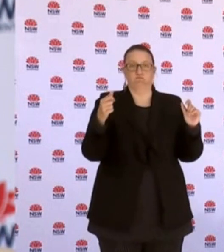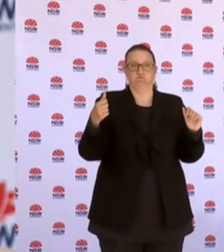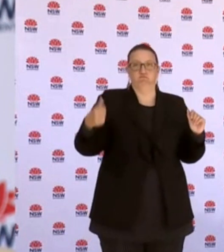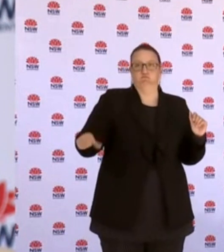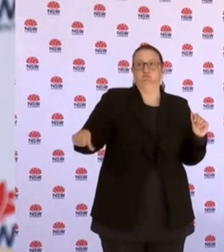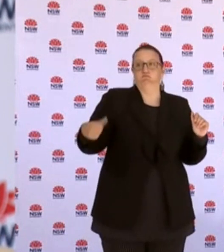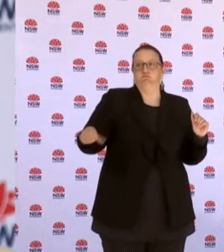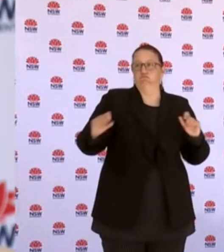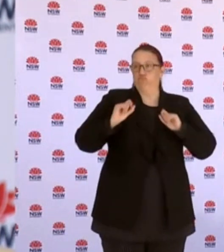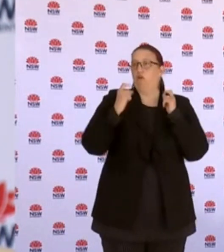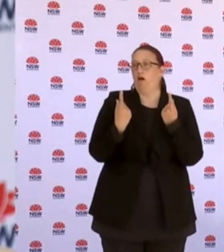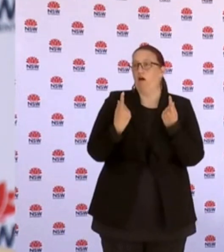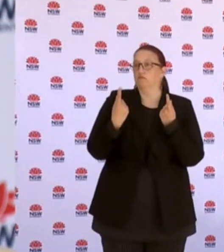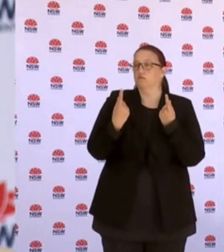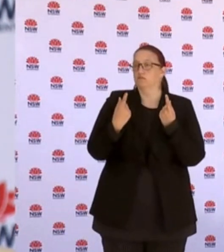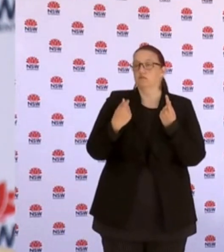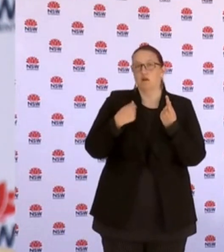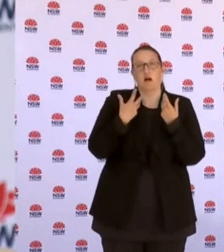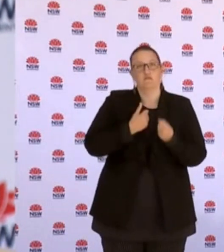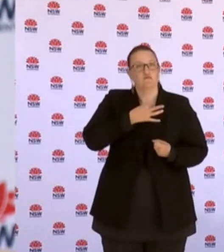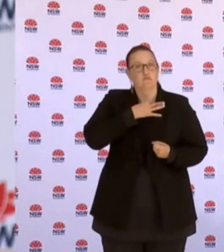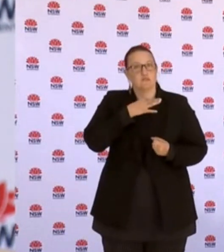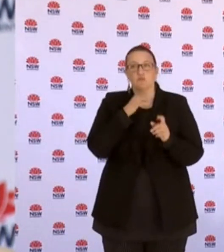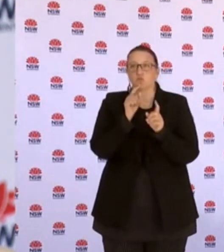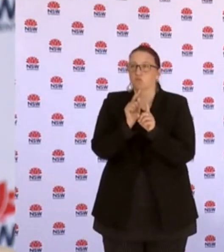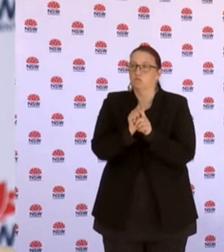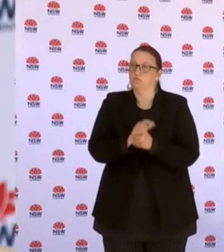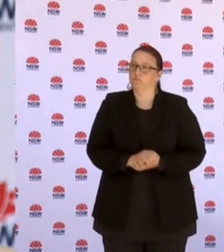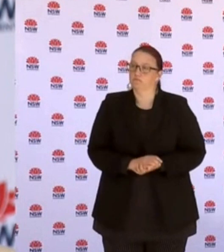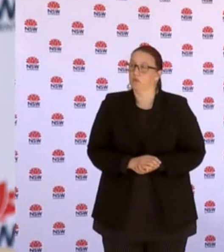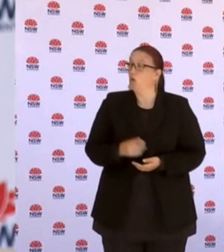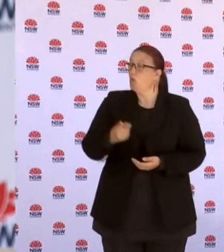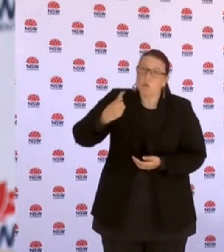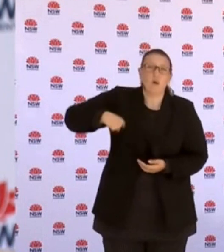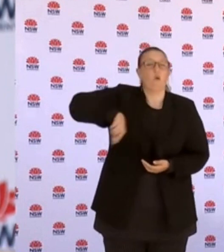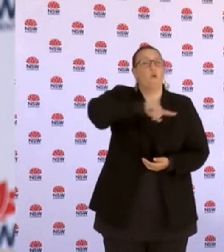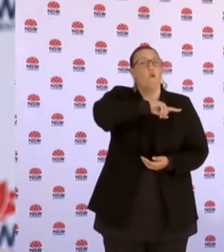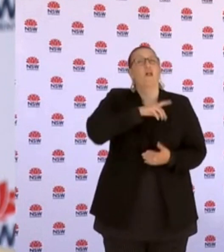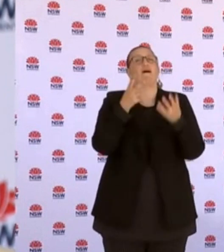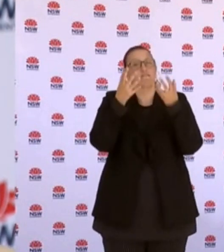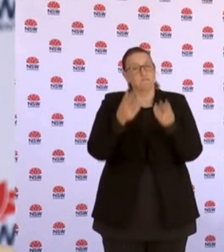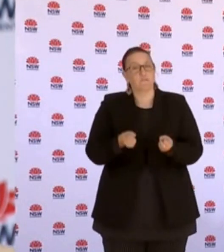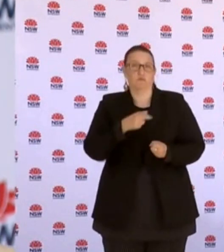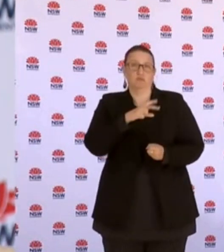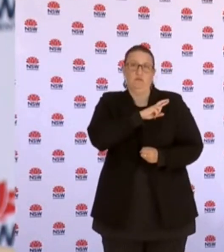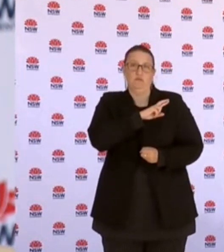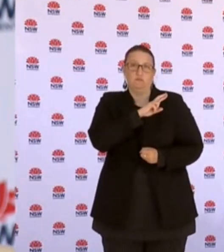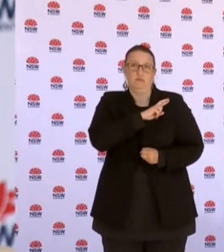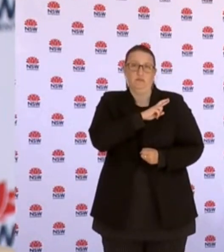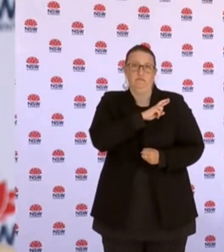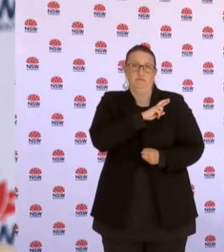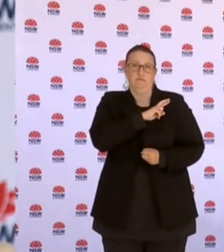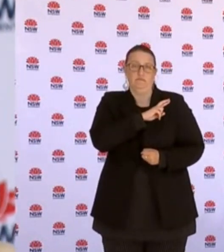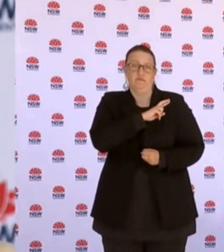employees have responsibilities. Every citizen in this state has a responsibility. Every time we leave the house, we have to ask ourselves, it